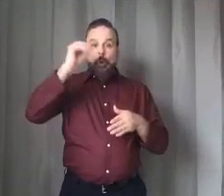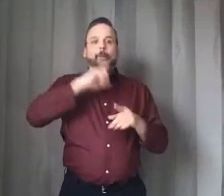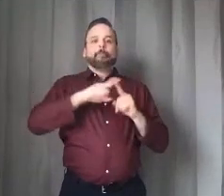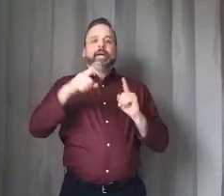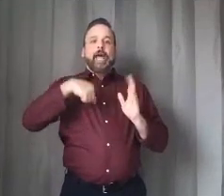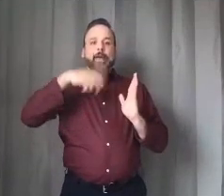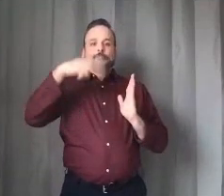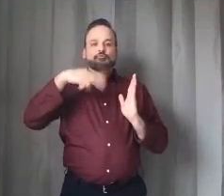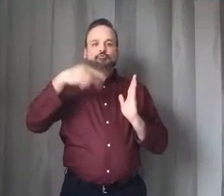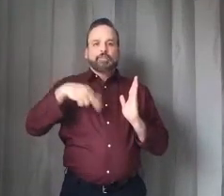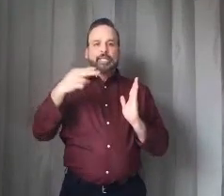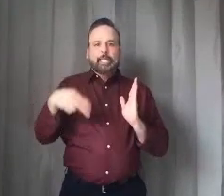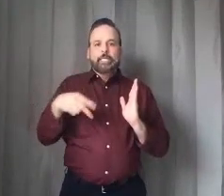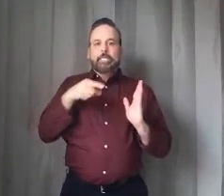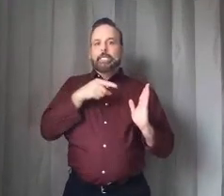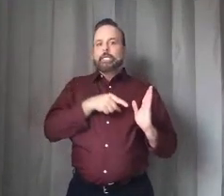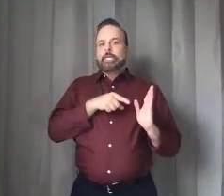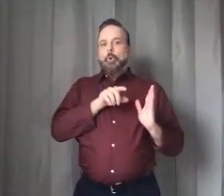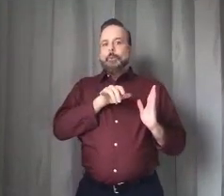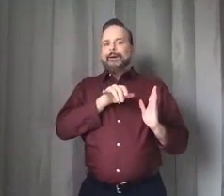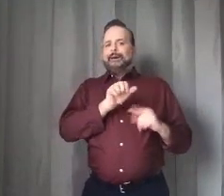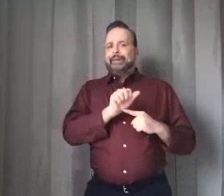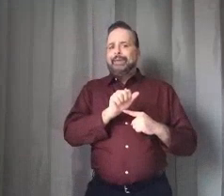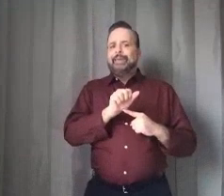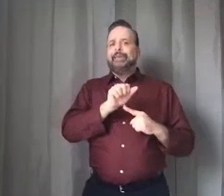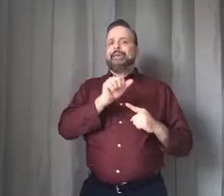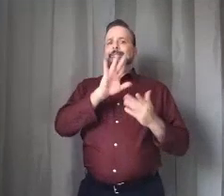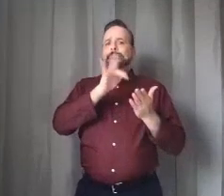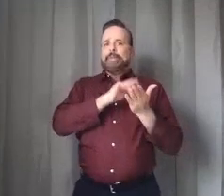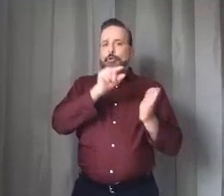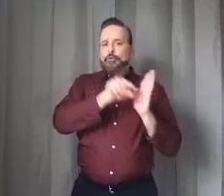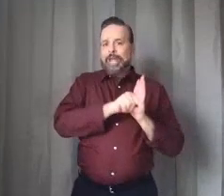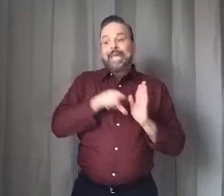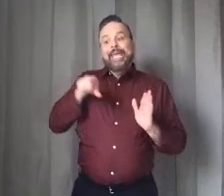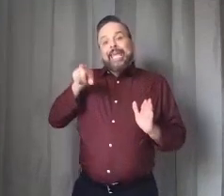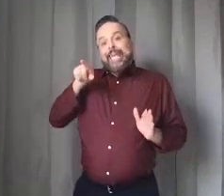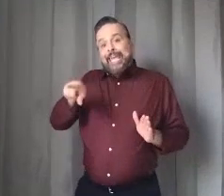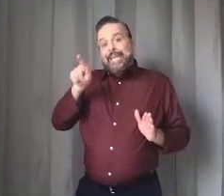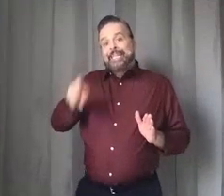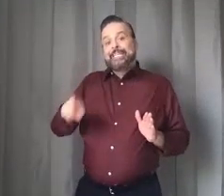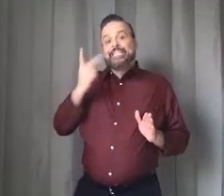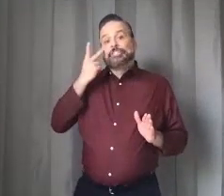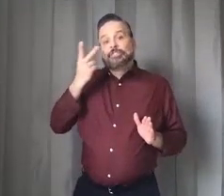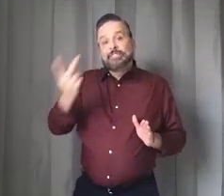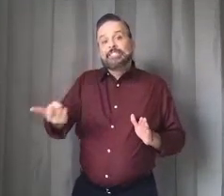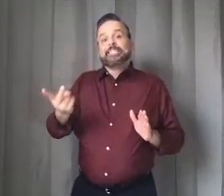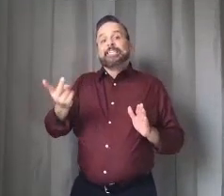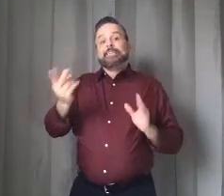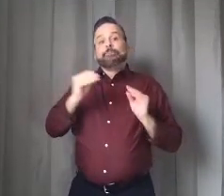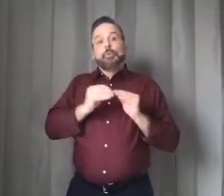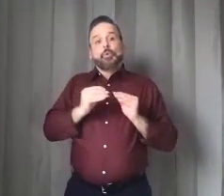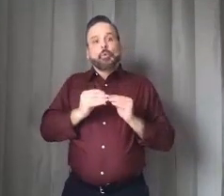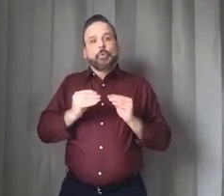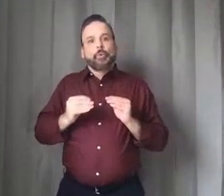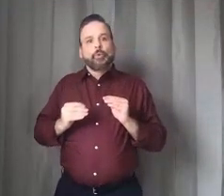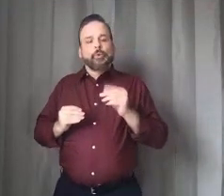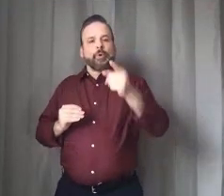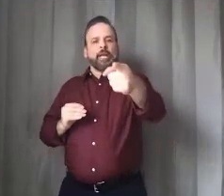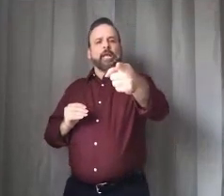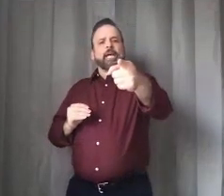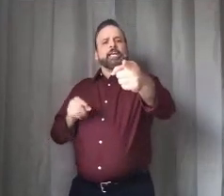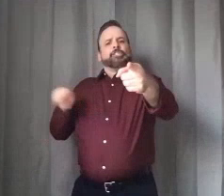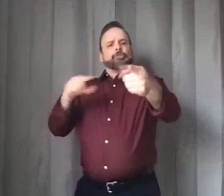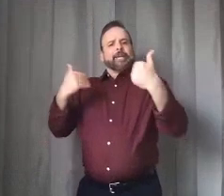I'm like, I need to make sure that he's seeing himself, because I don't want him to start being othered already. Do you guys have Mofaro's Beautiful Daughters